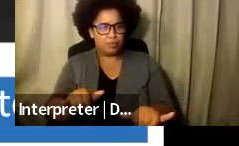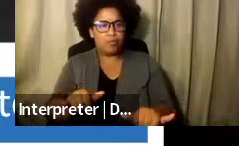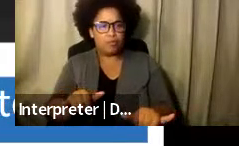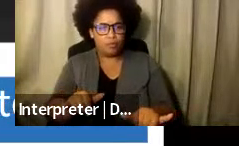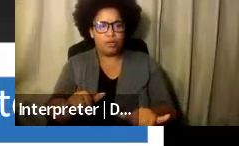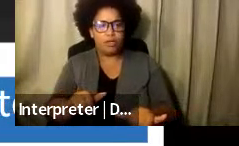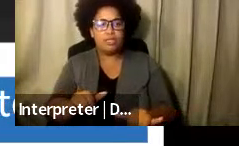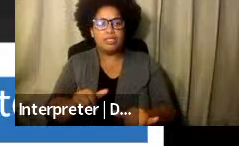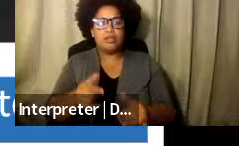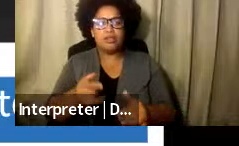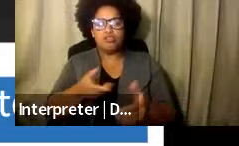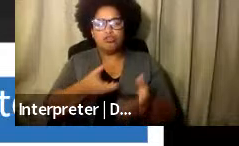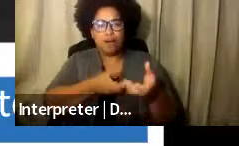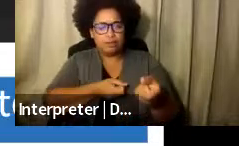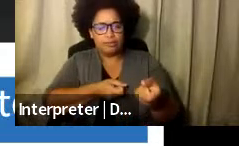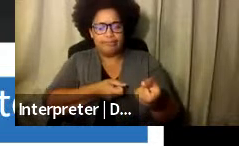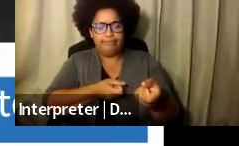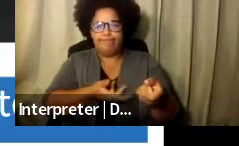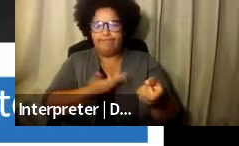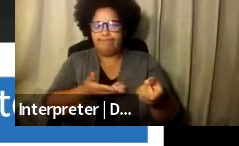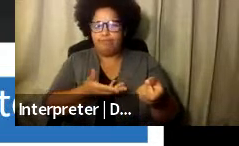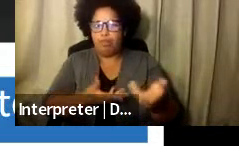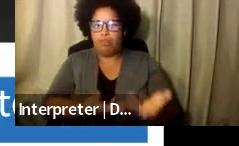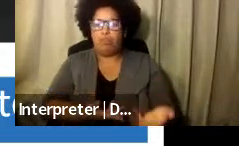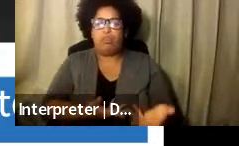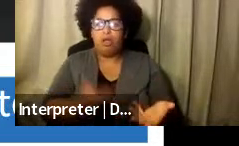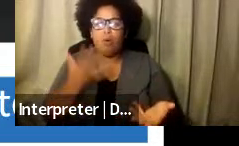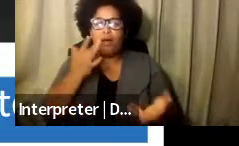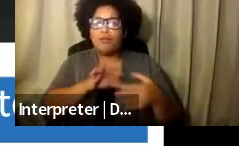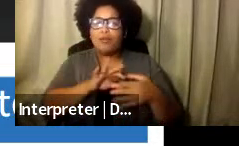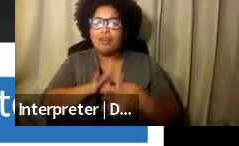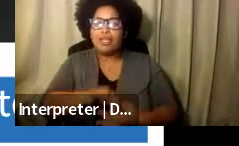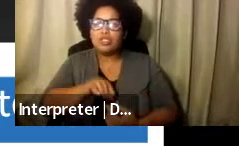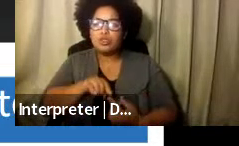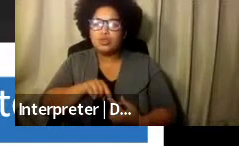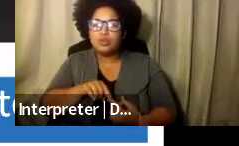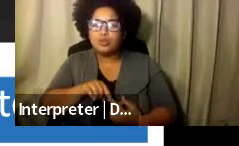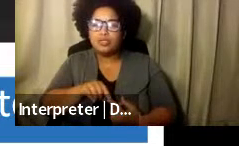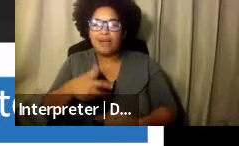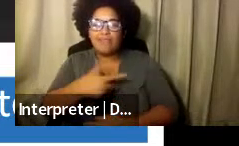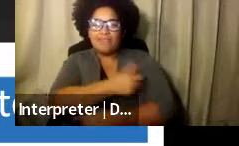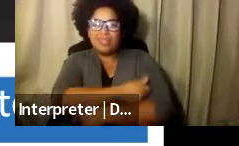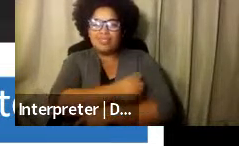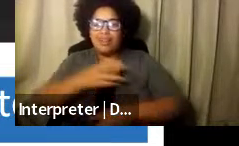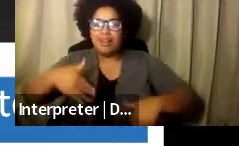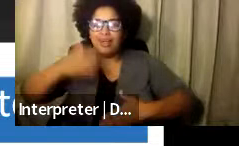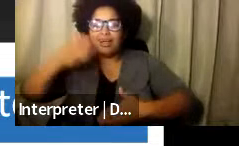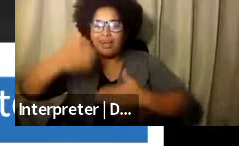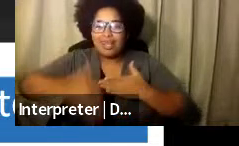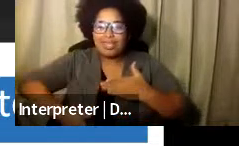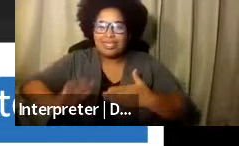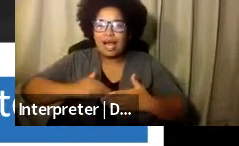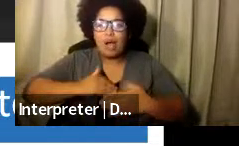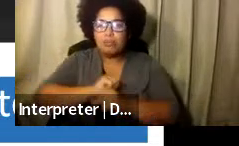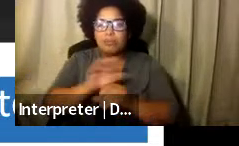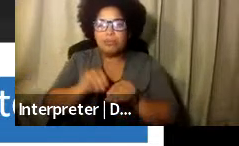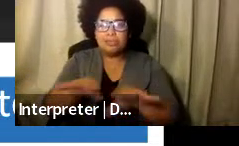some erosion of trust, and part of that is linked to the fact that the vaccines have not ended the